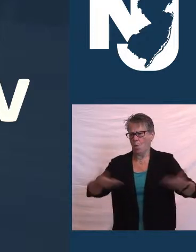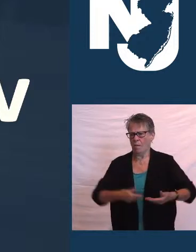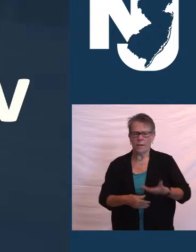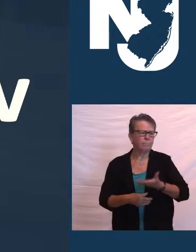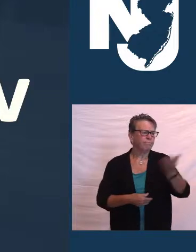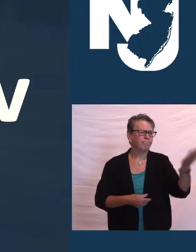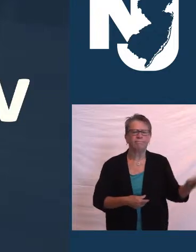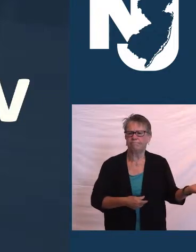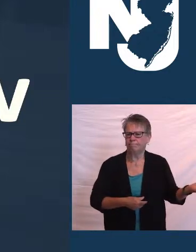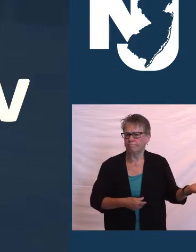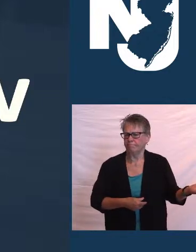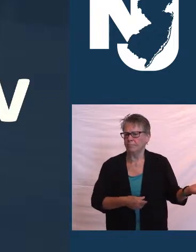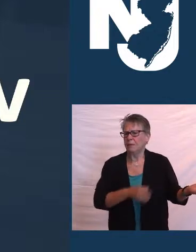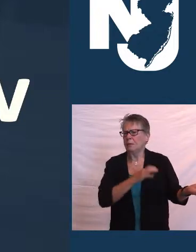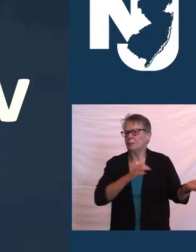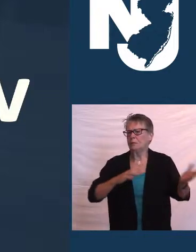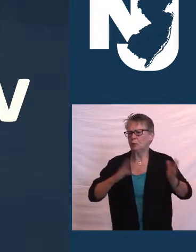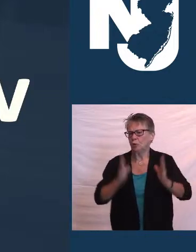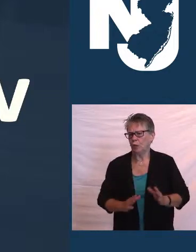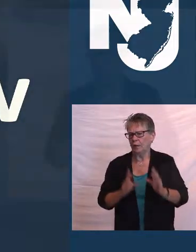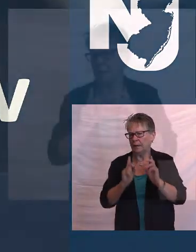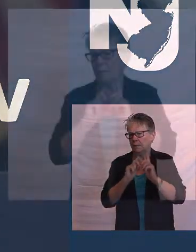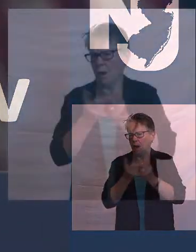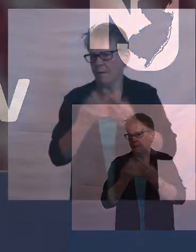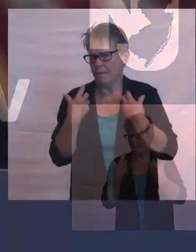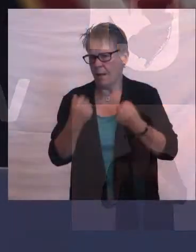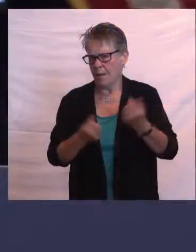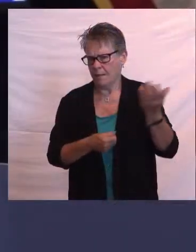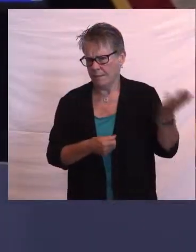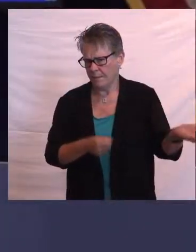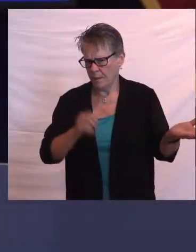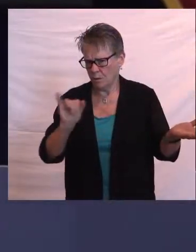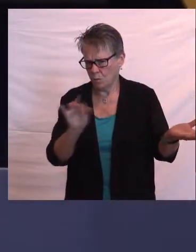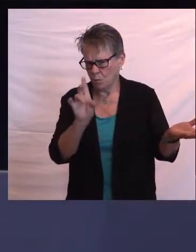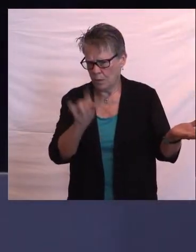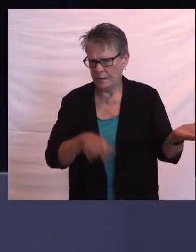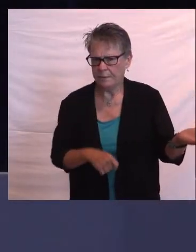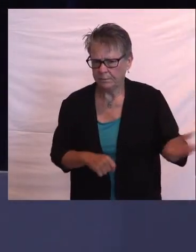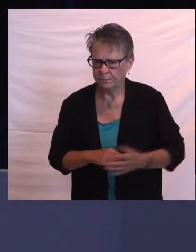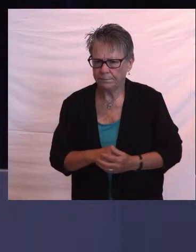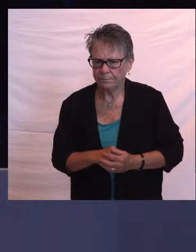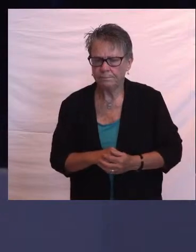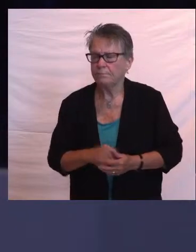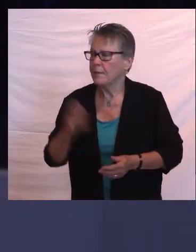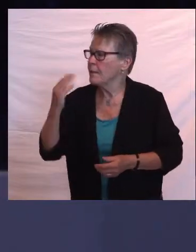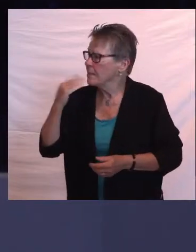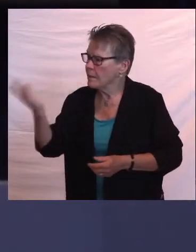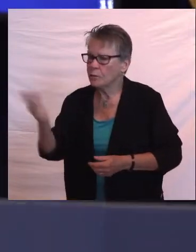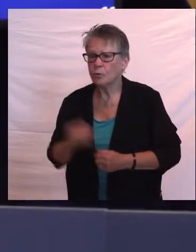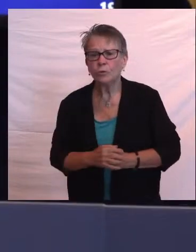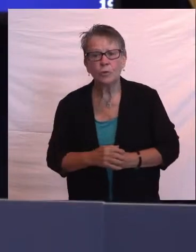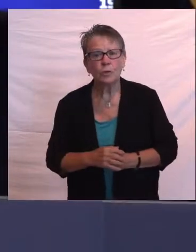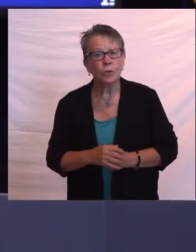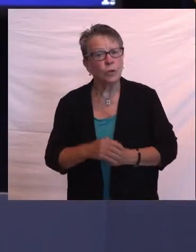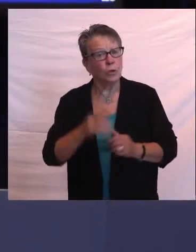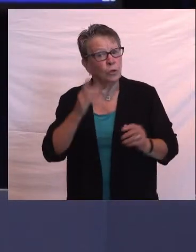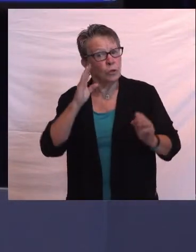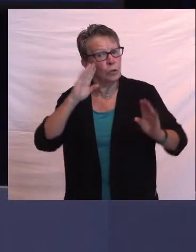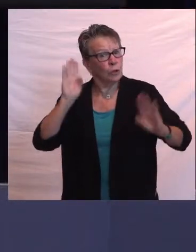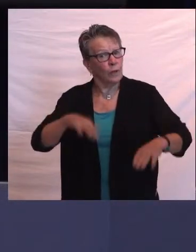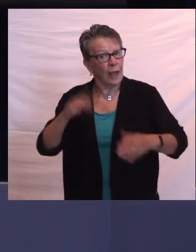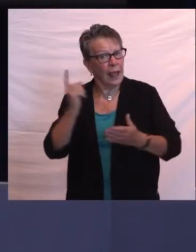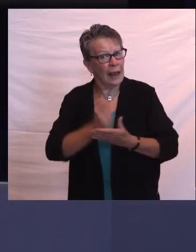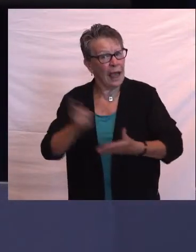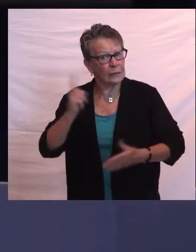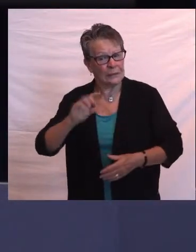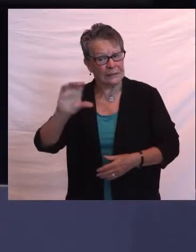Health, Judy Persichilli. Thank you, Governor, and good afternoon. Well, as you know, last week, the Centers for Disease Control and Prevention recommended